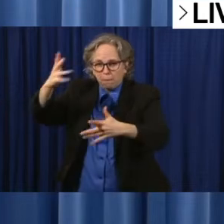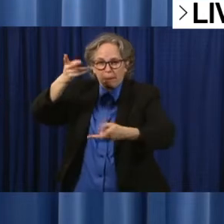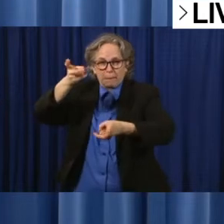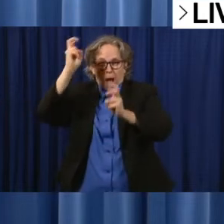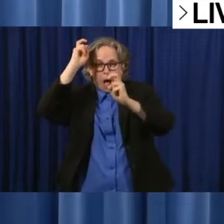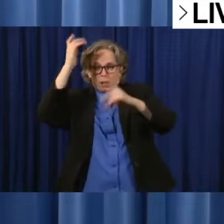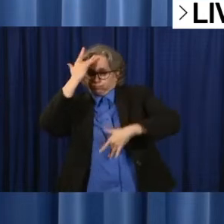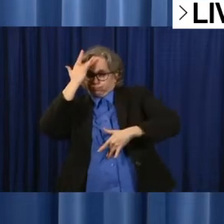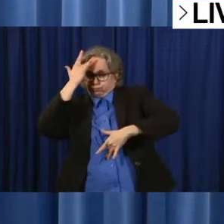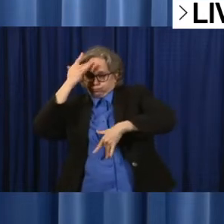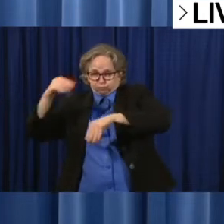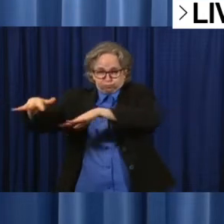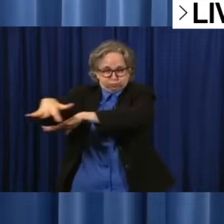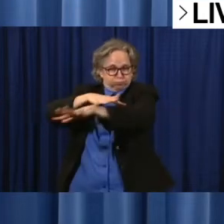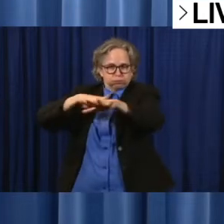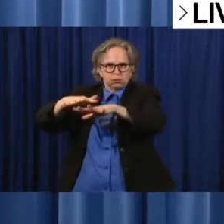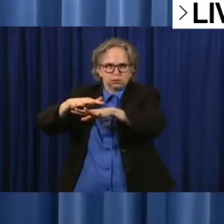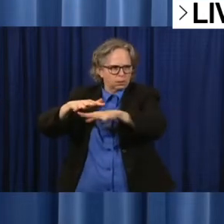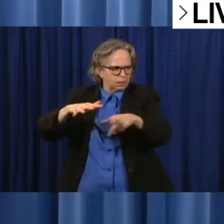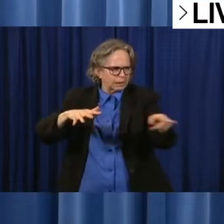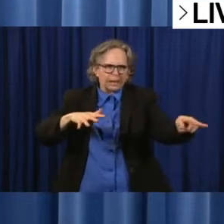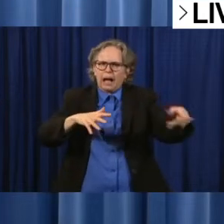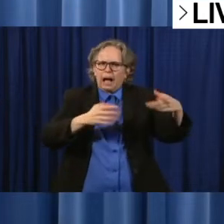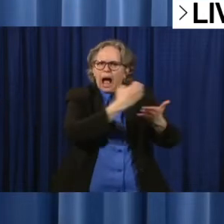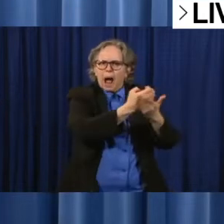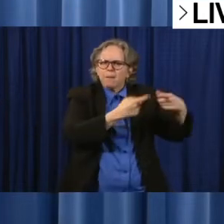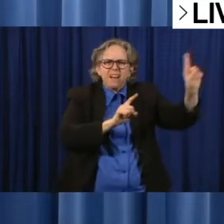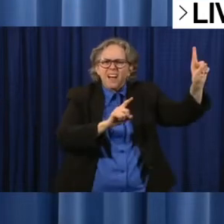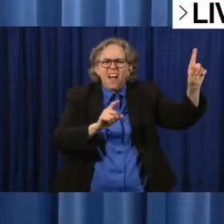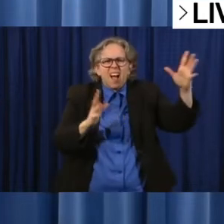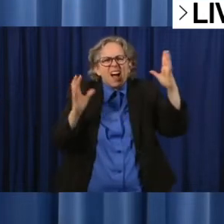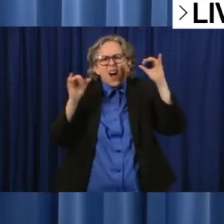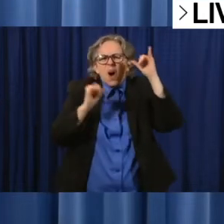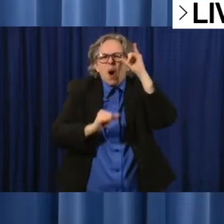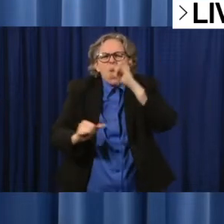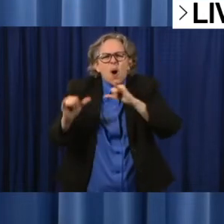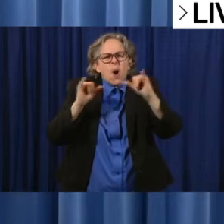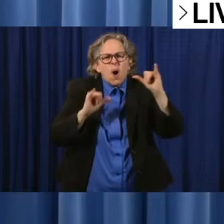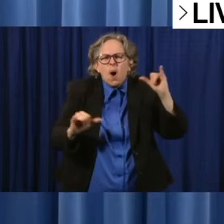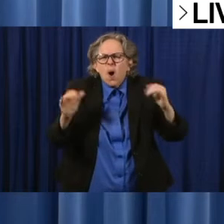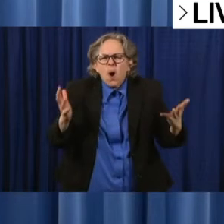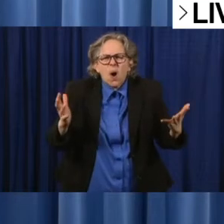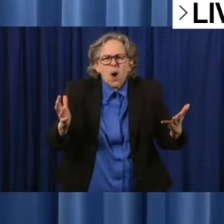linked together as anything can be linked together.